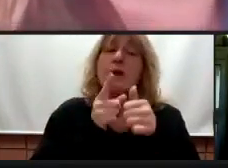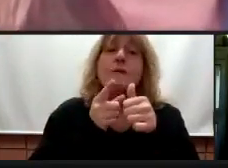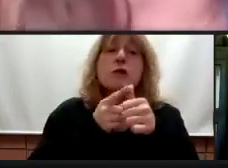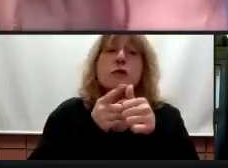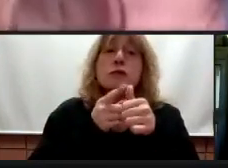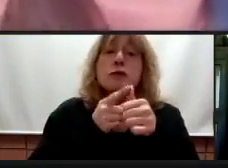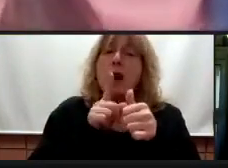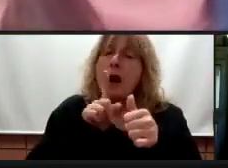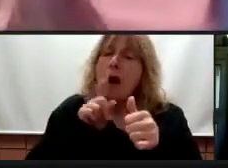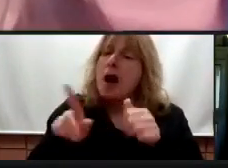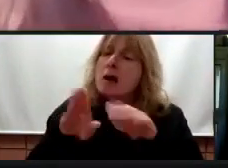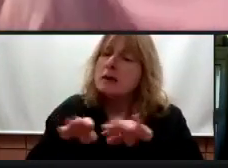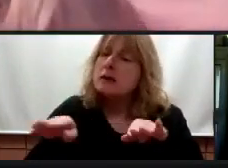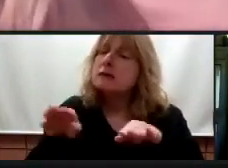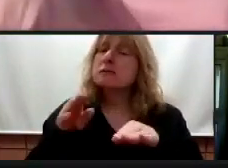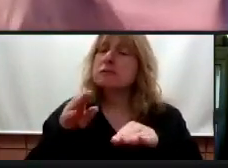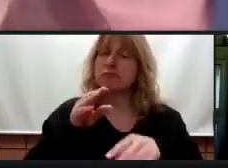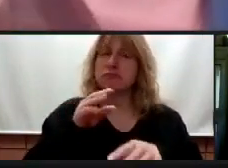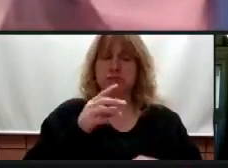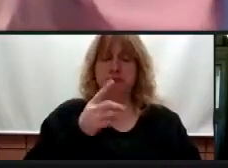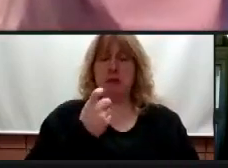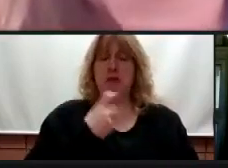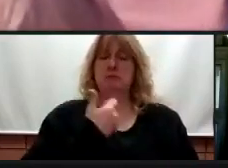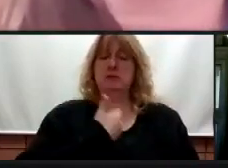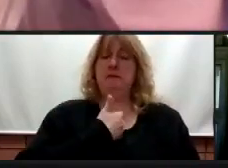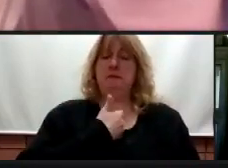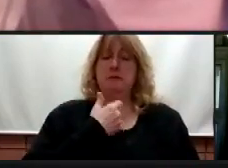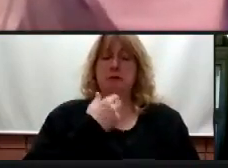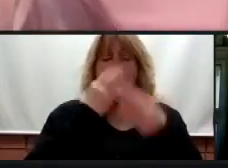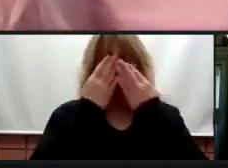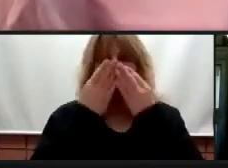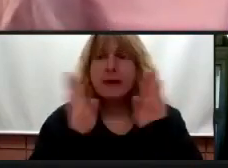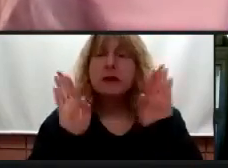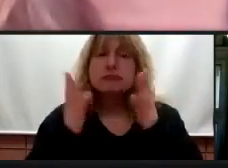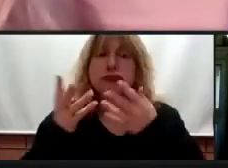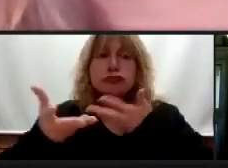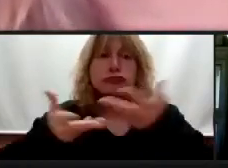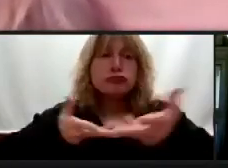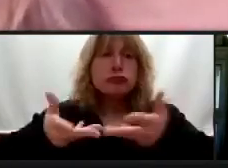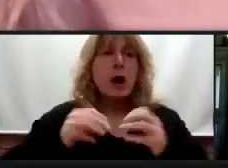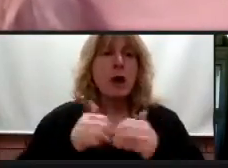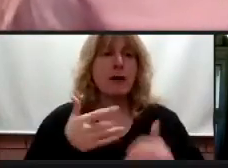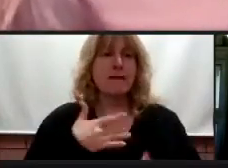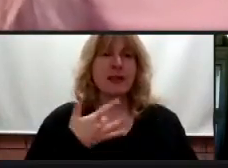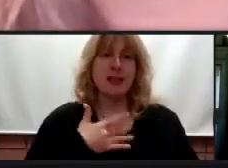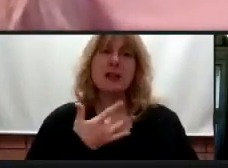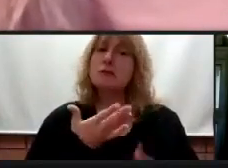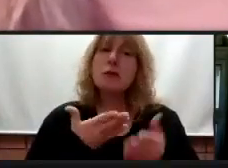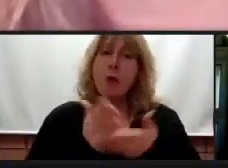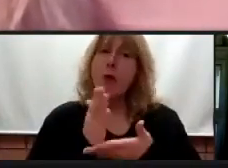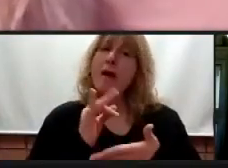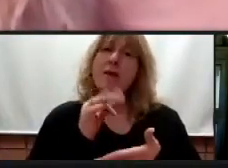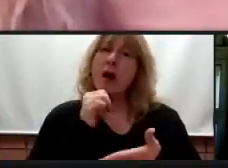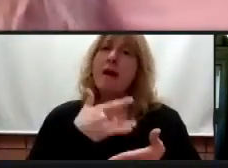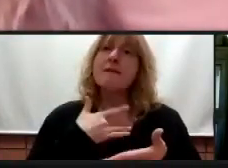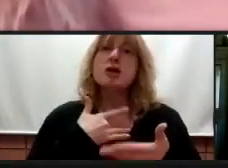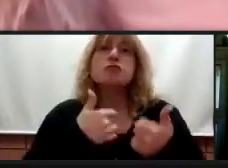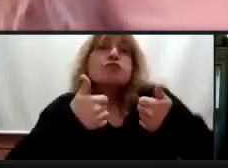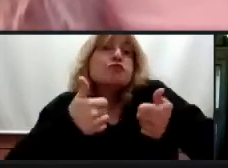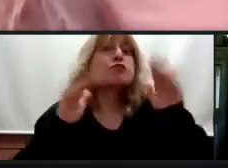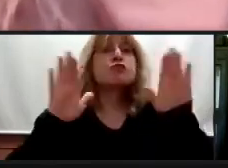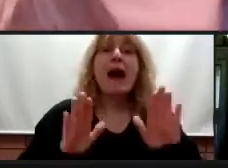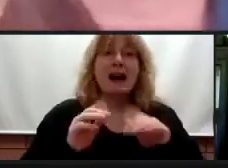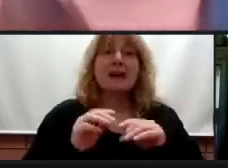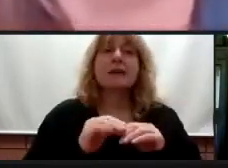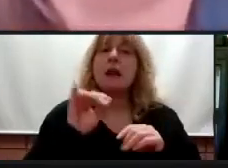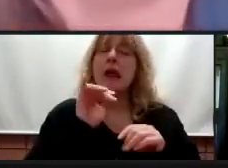open with how you're feeling and that it's okay to not feel great right now. Just the other night, my husband and I were having a talk about, you know,